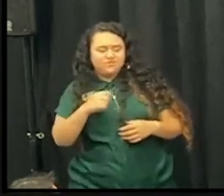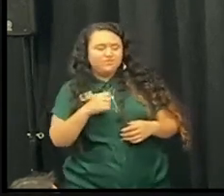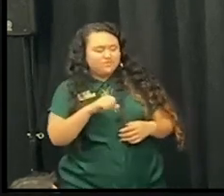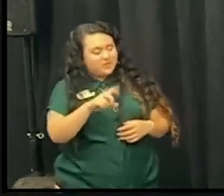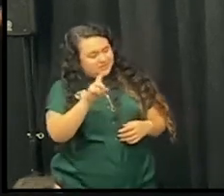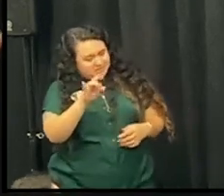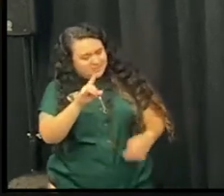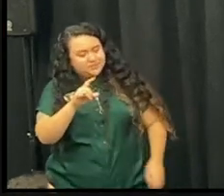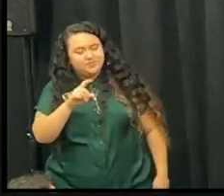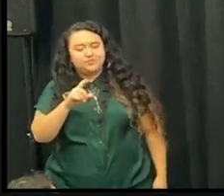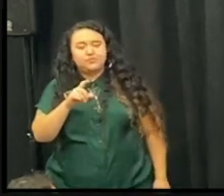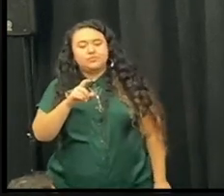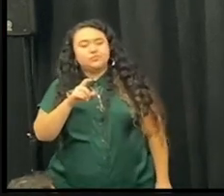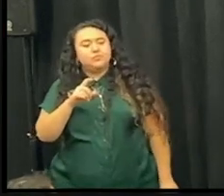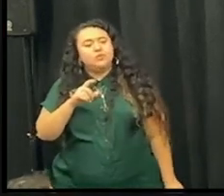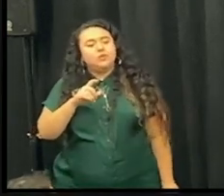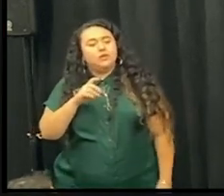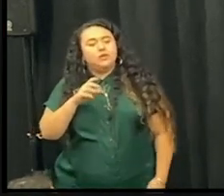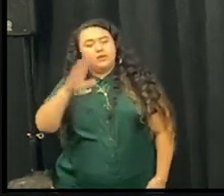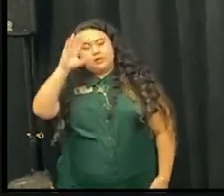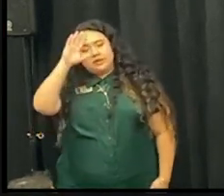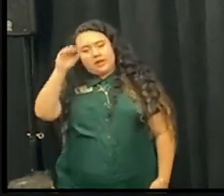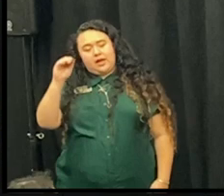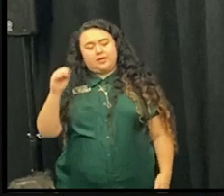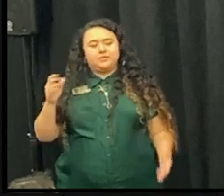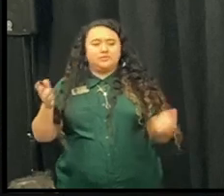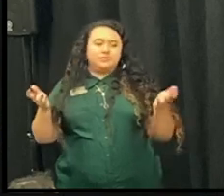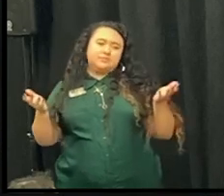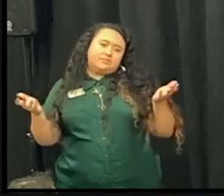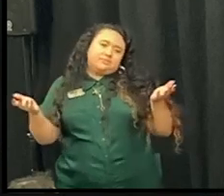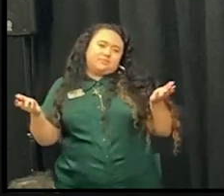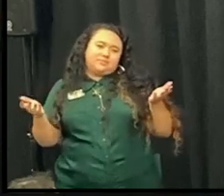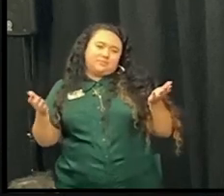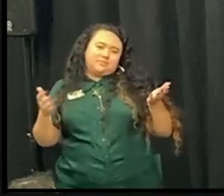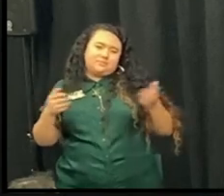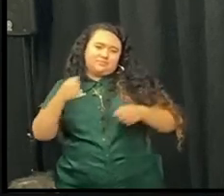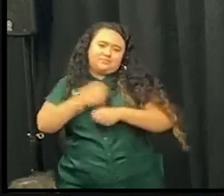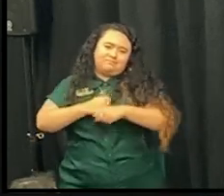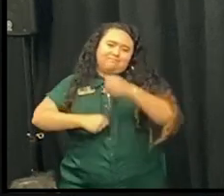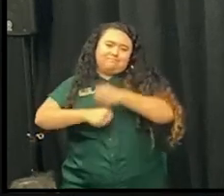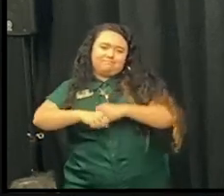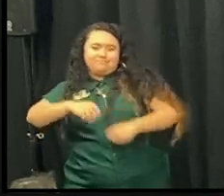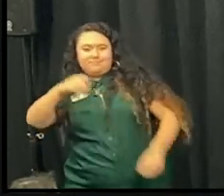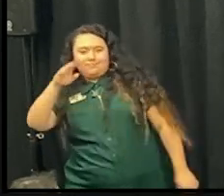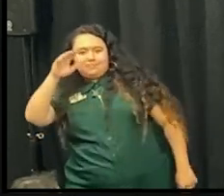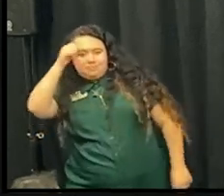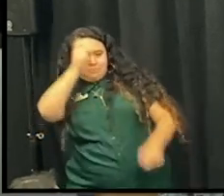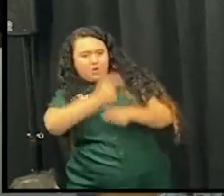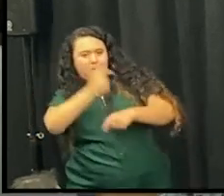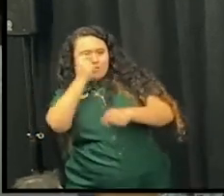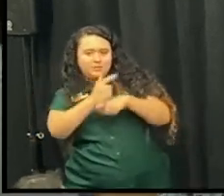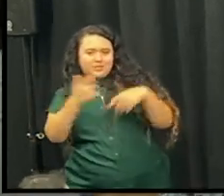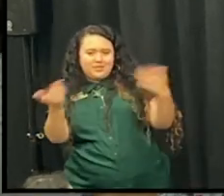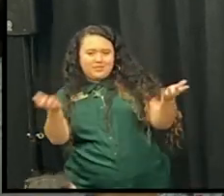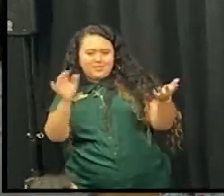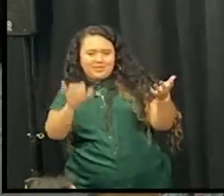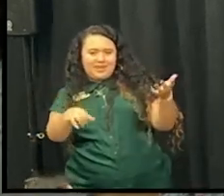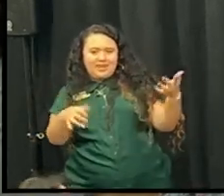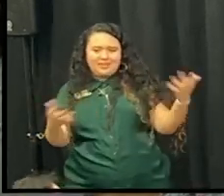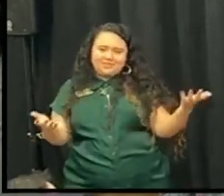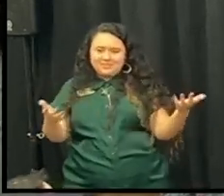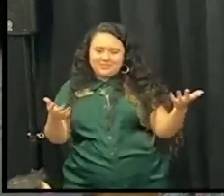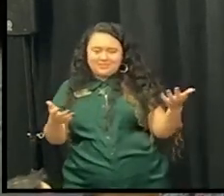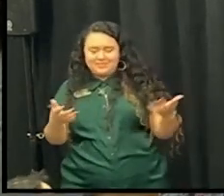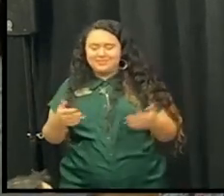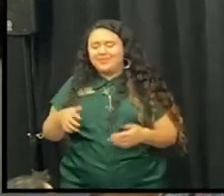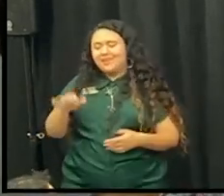like, yeah, guy. It's like, you know, guys are, you know, like dudes, you know, just like bros, and you know,